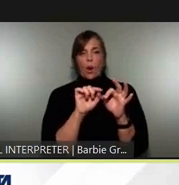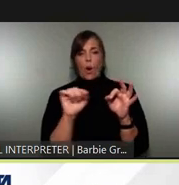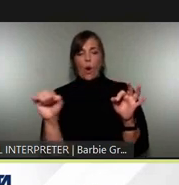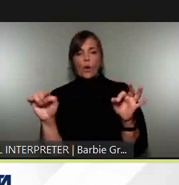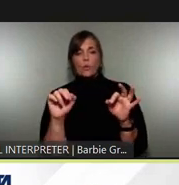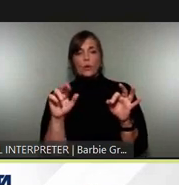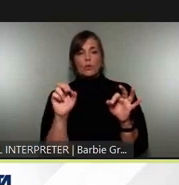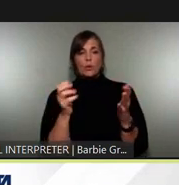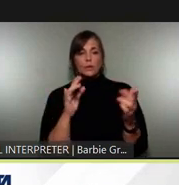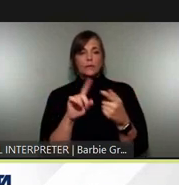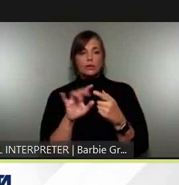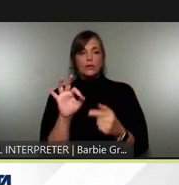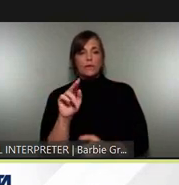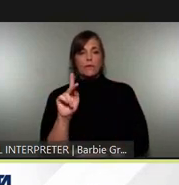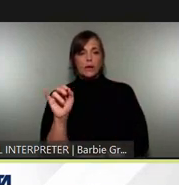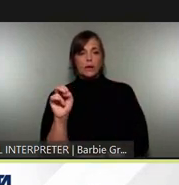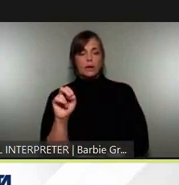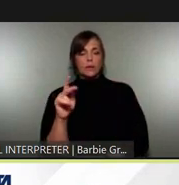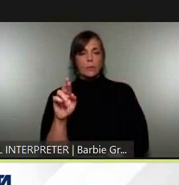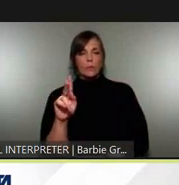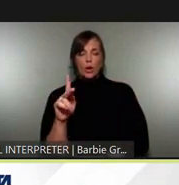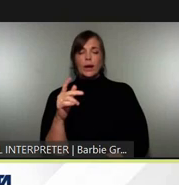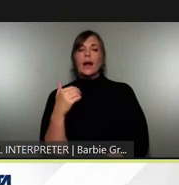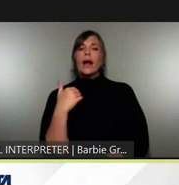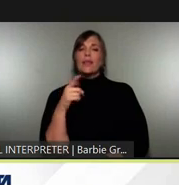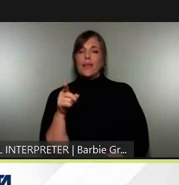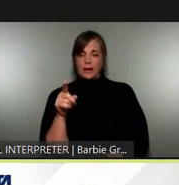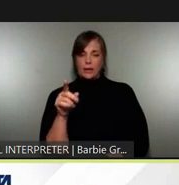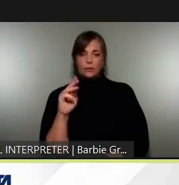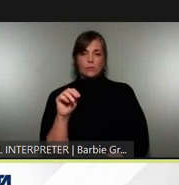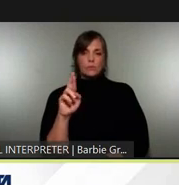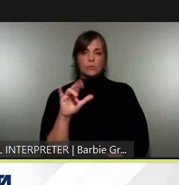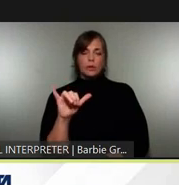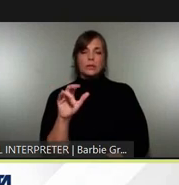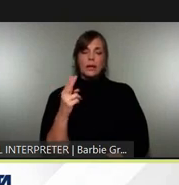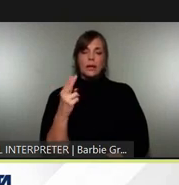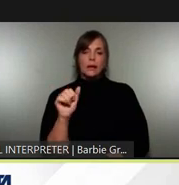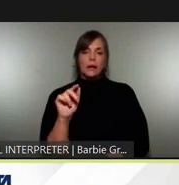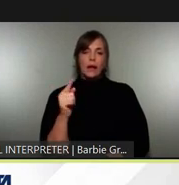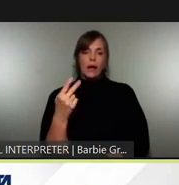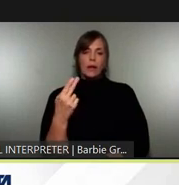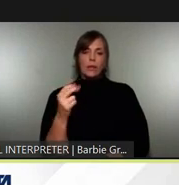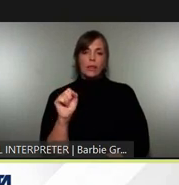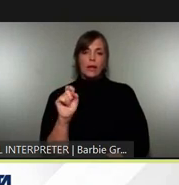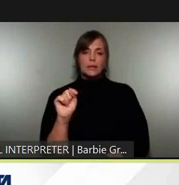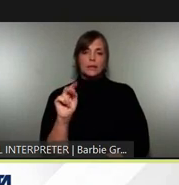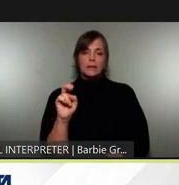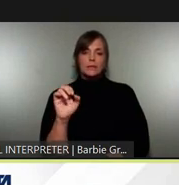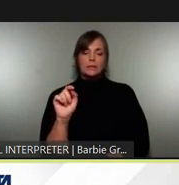and that corridor does serve Mercy Health St. Vincent Medical Center, and also Franklin Park